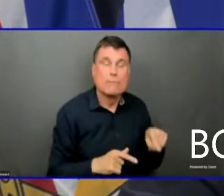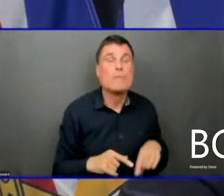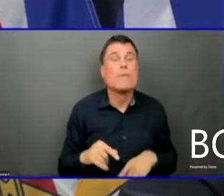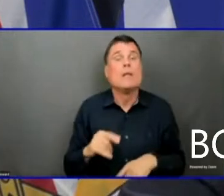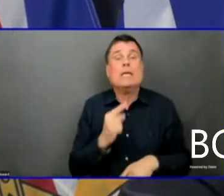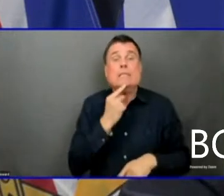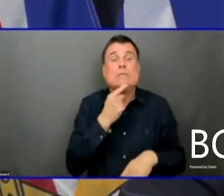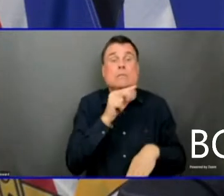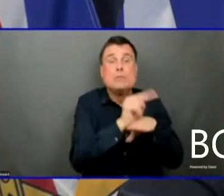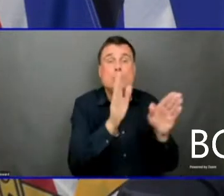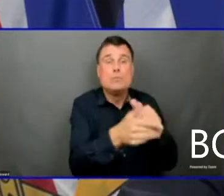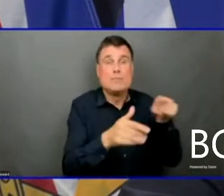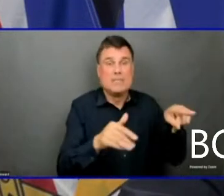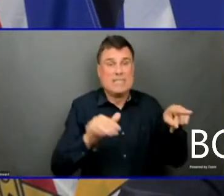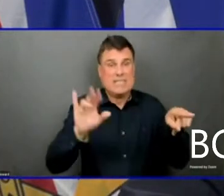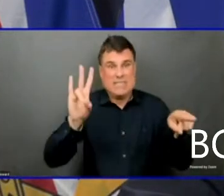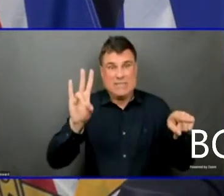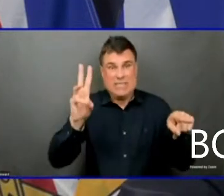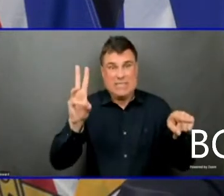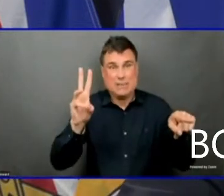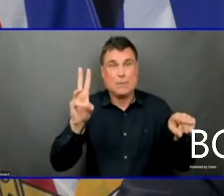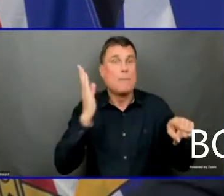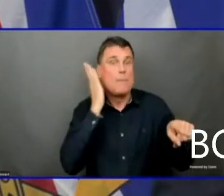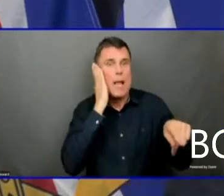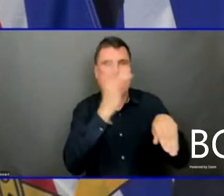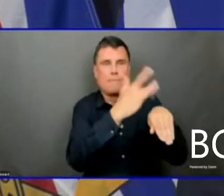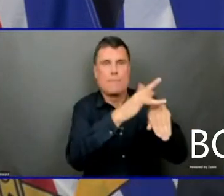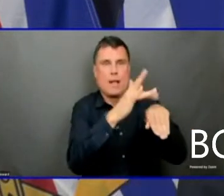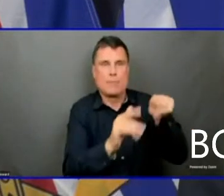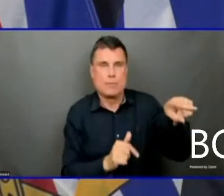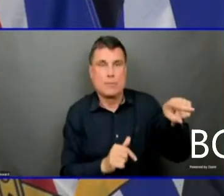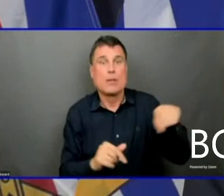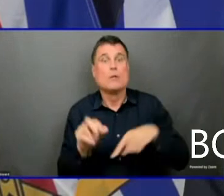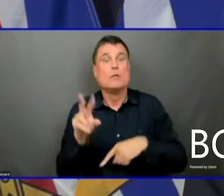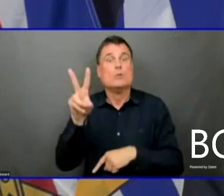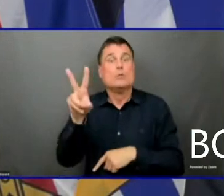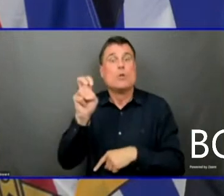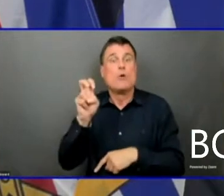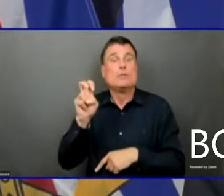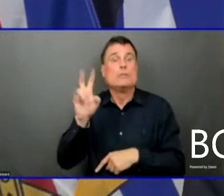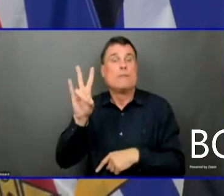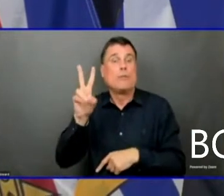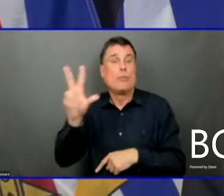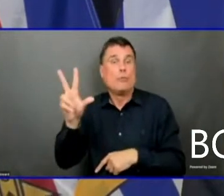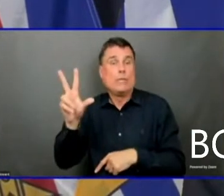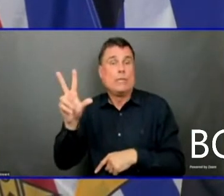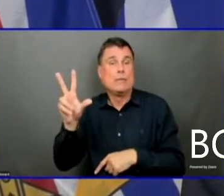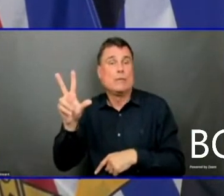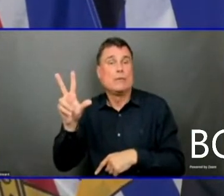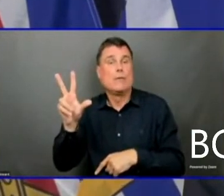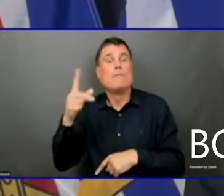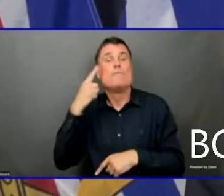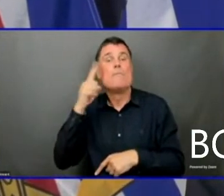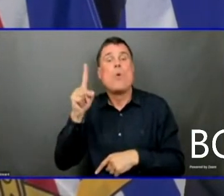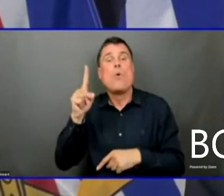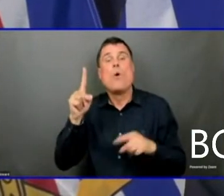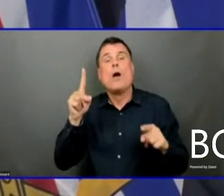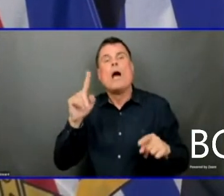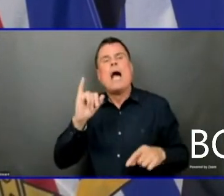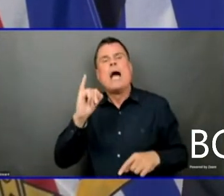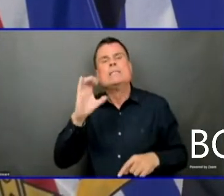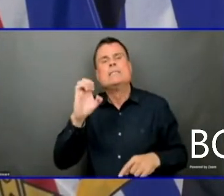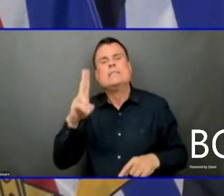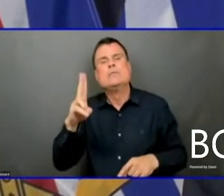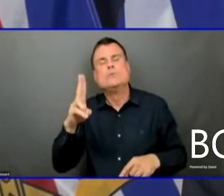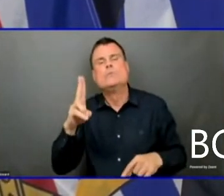and 273 vacant base and surge ICU beds or critical care beds. However, we